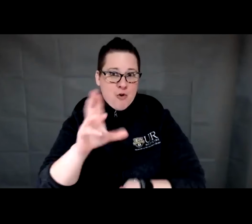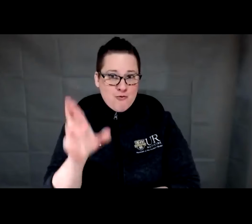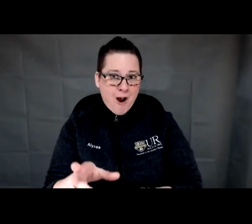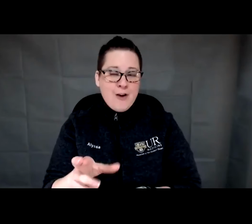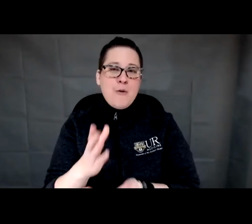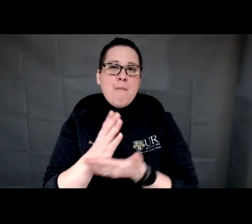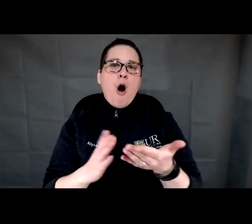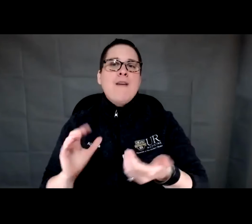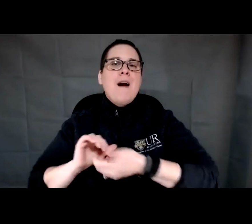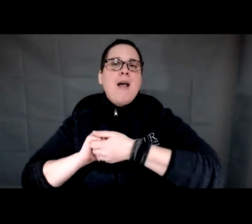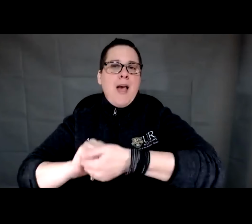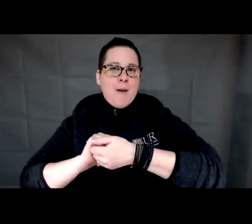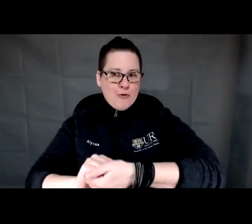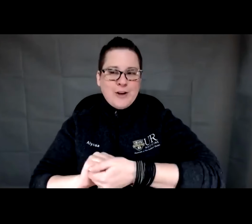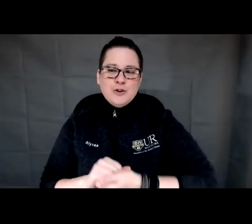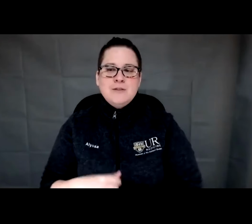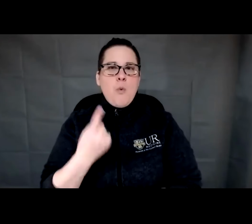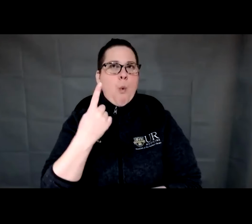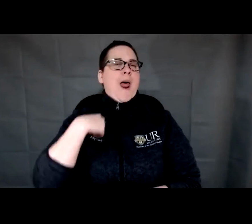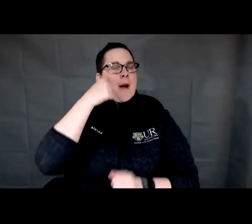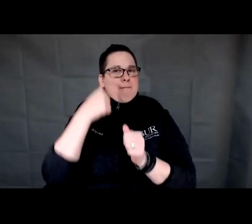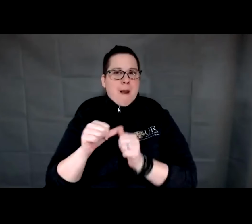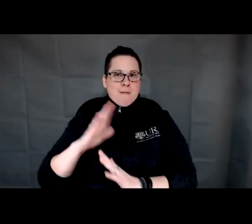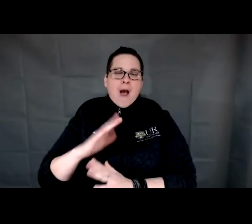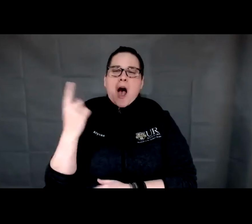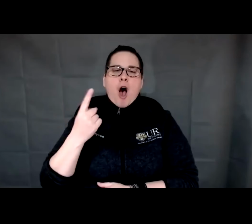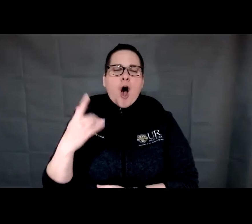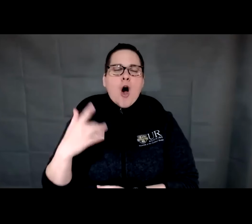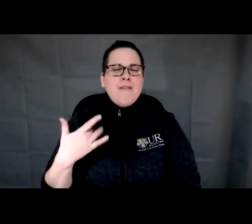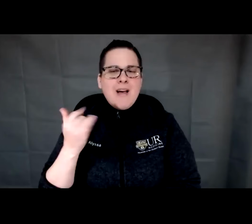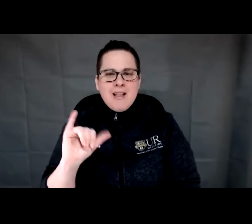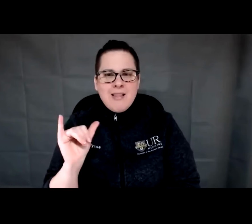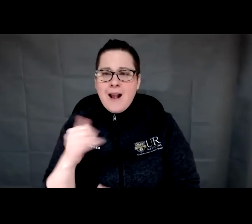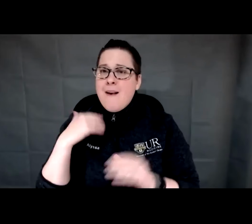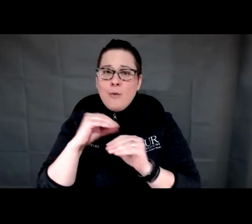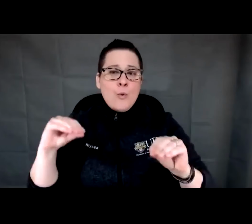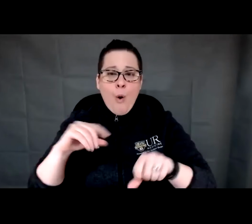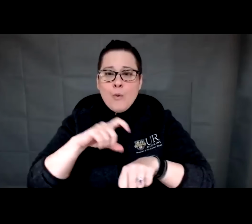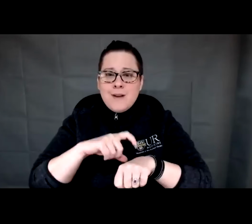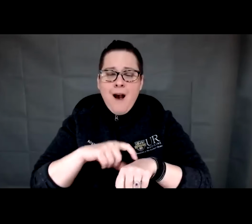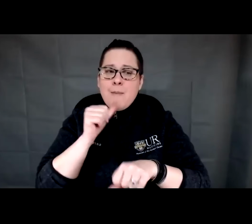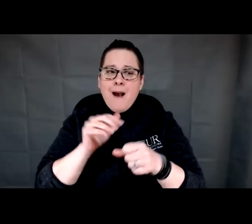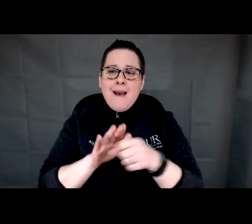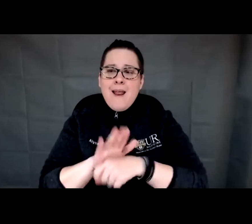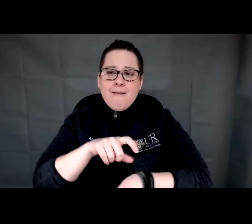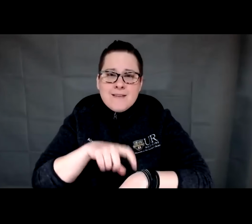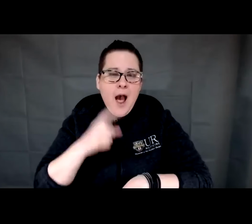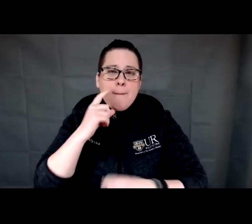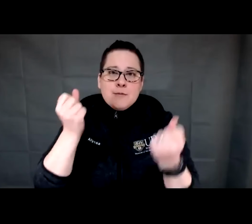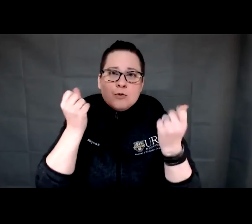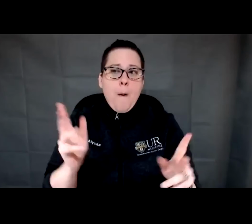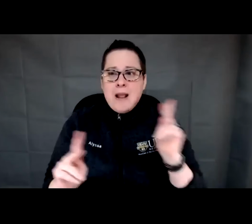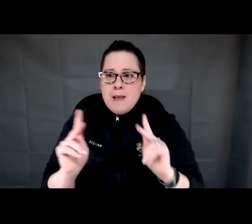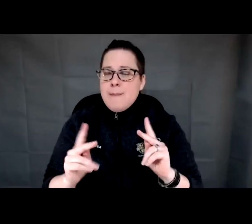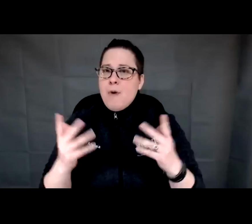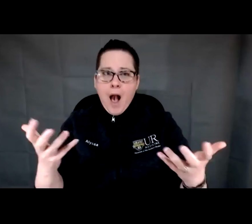a collaboration, and one of the things I remember the most is that I would always feel like I didn't have time, have enough time, because there were so many people that